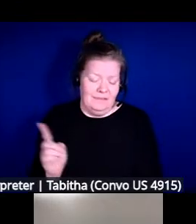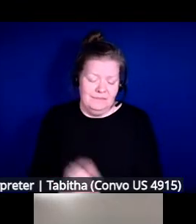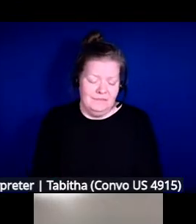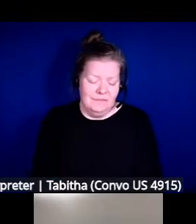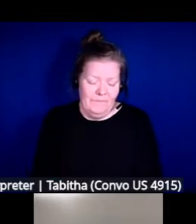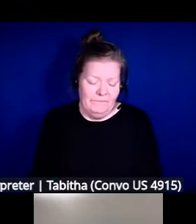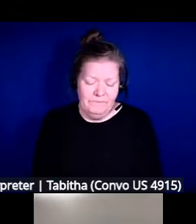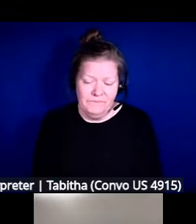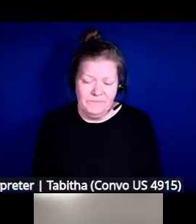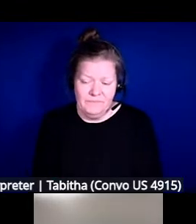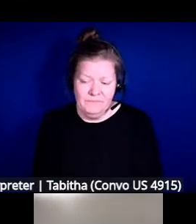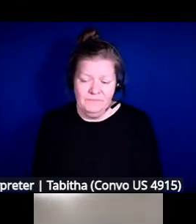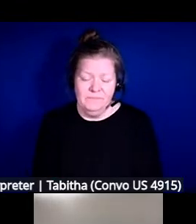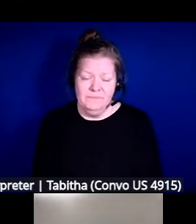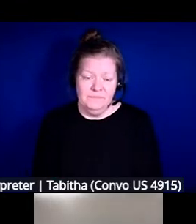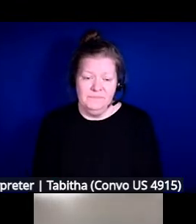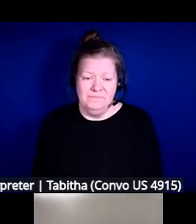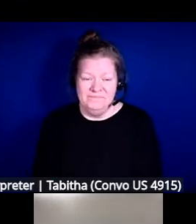later.